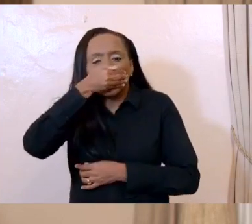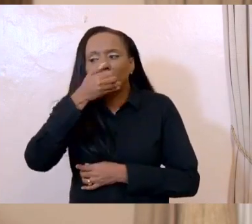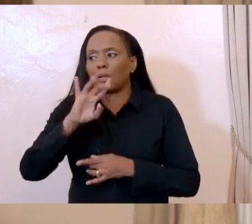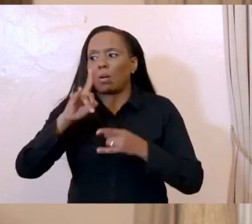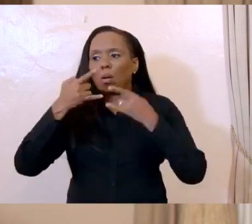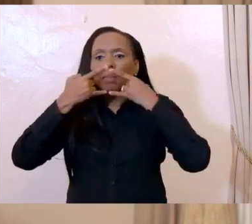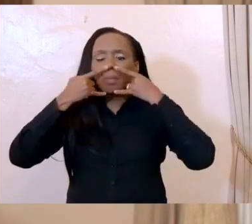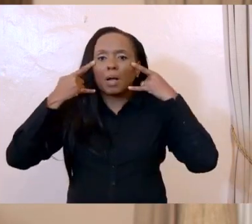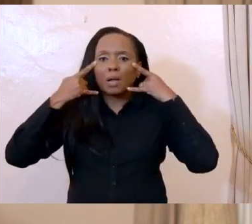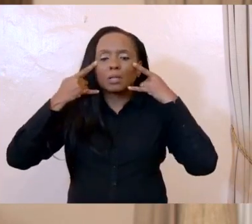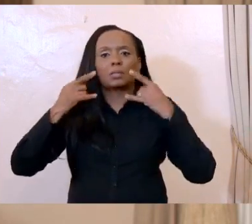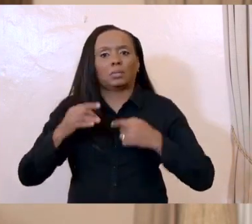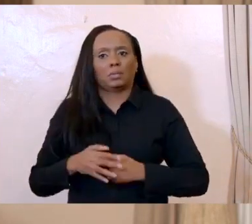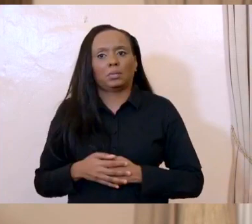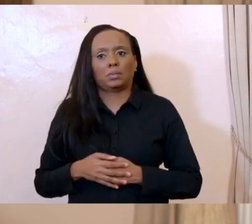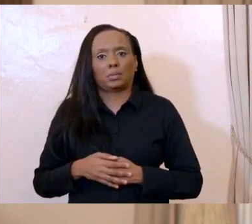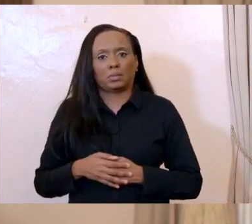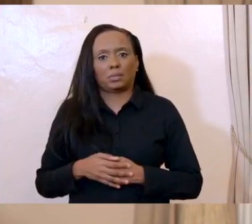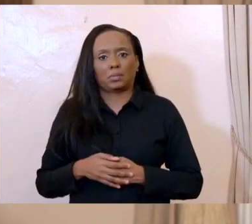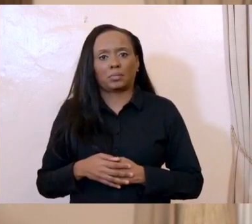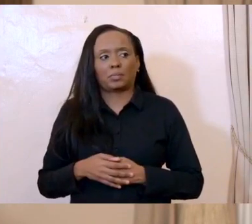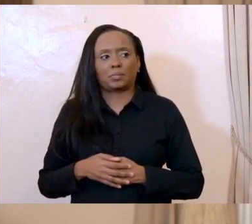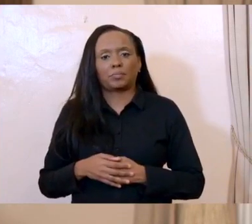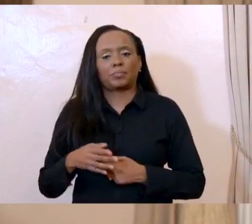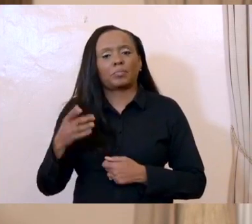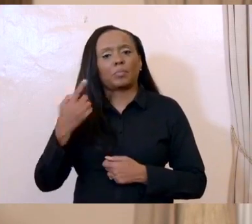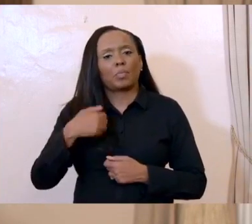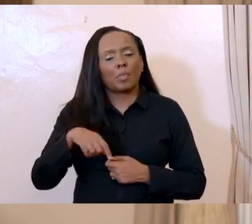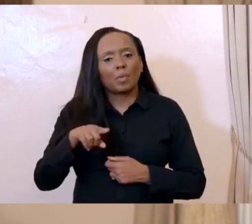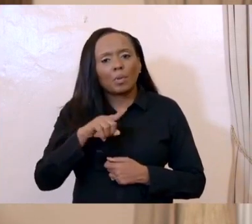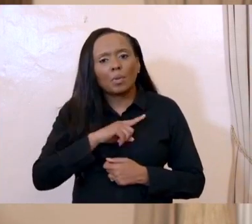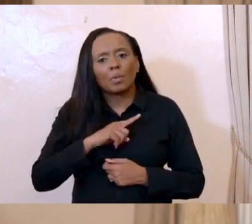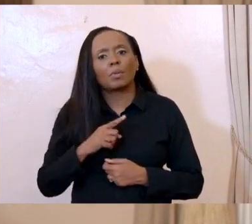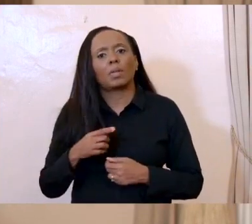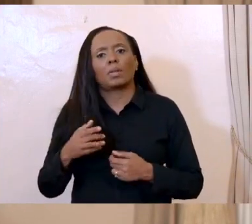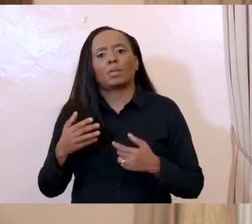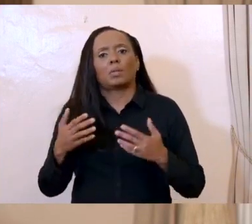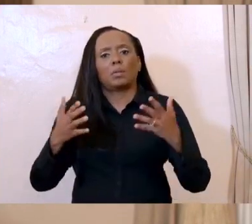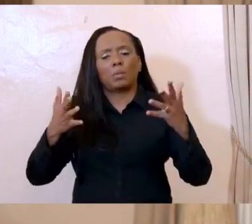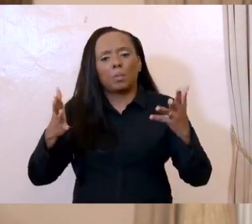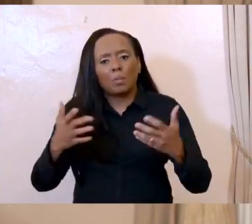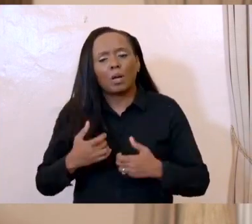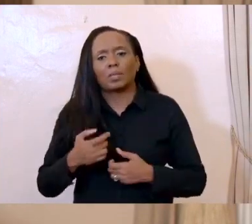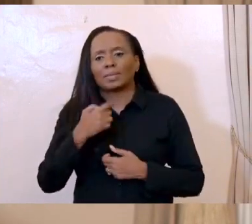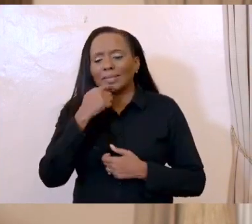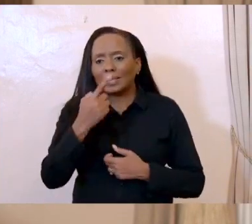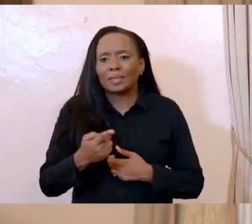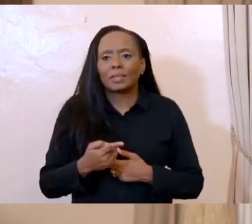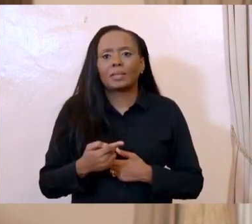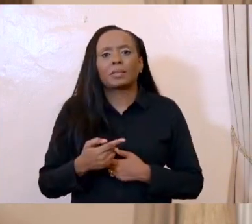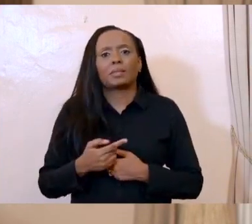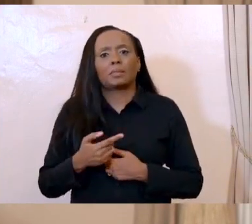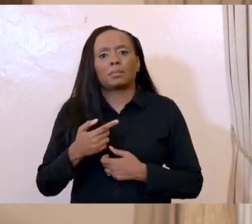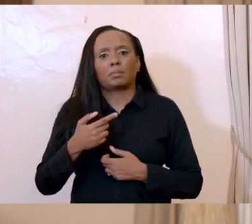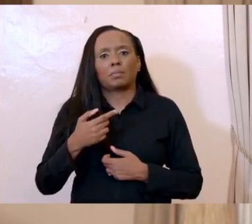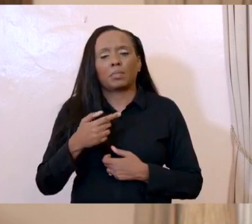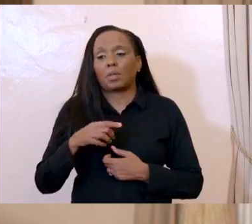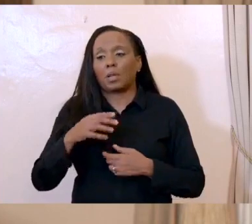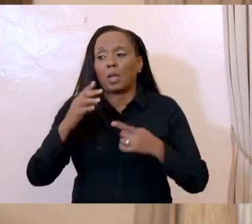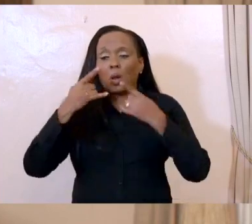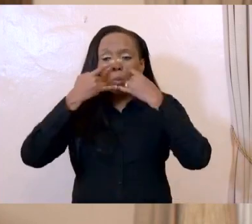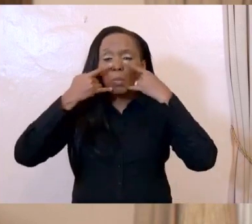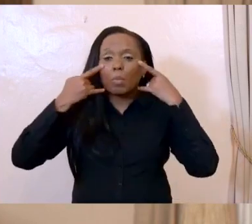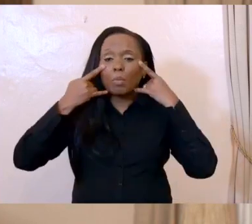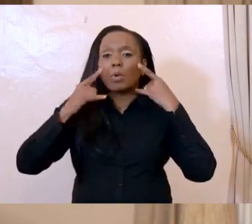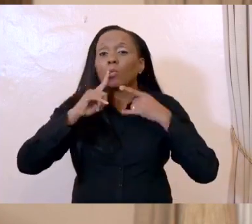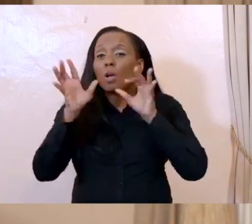of Health, we try to impress upon the wider government and others is that we were recommending face coverings because they were effective. But